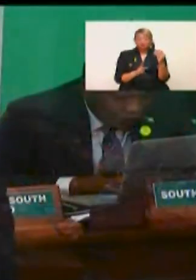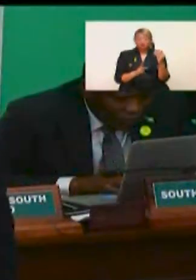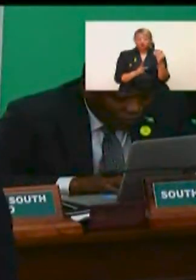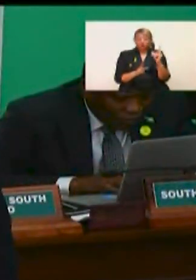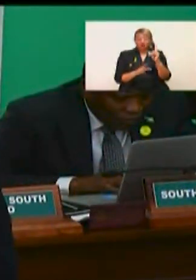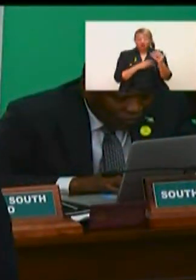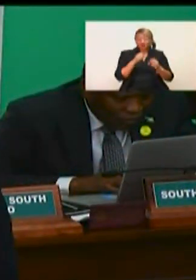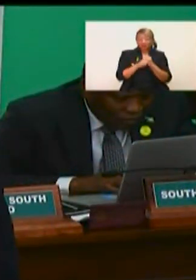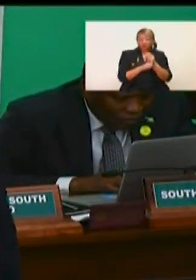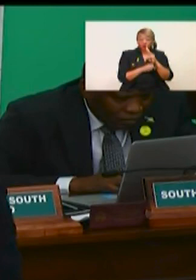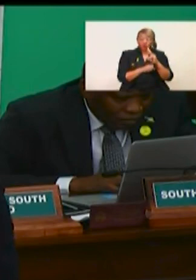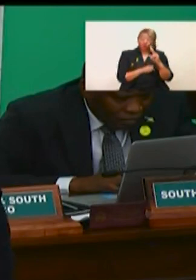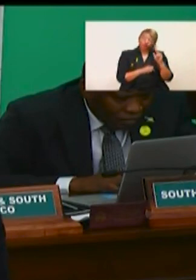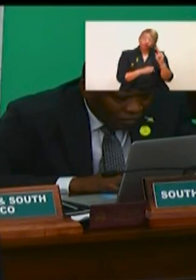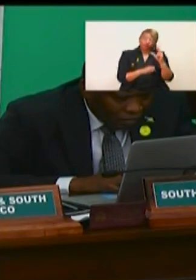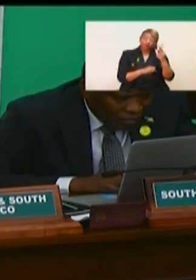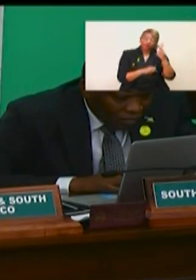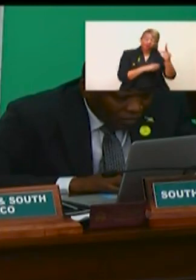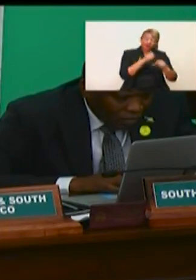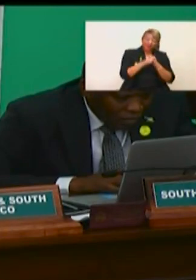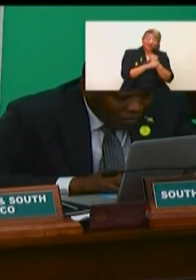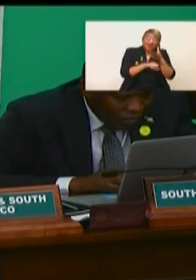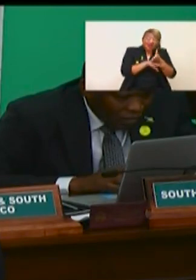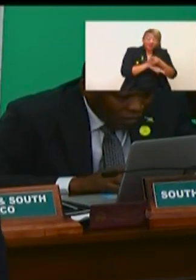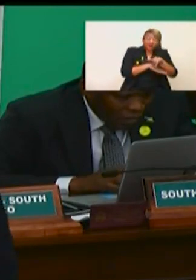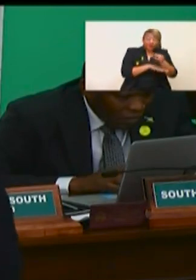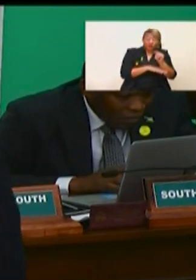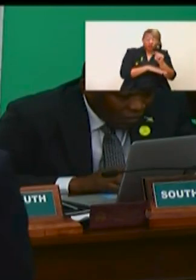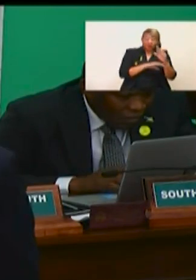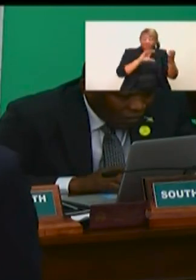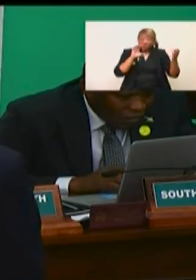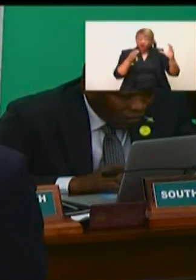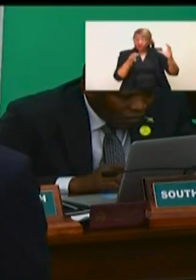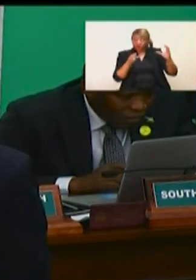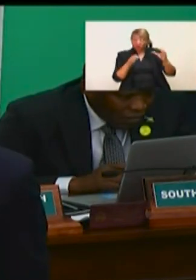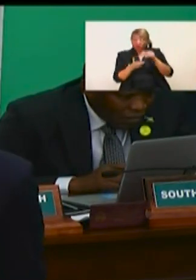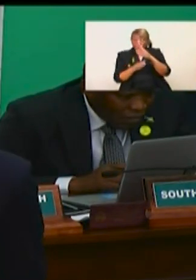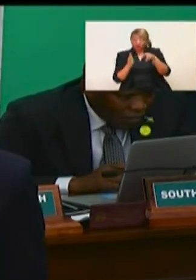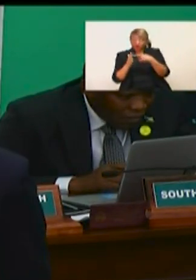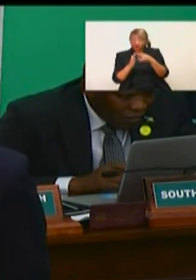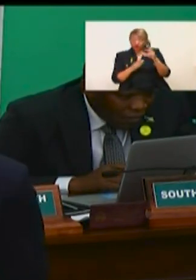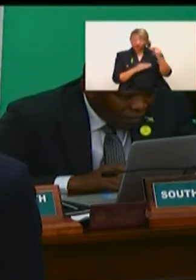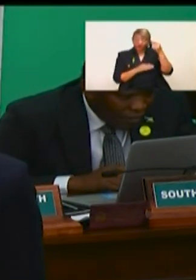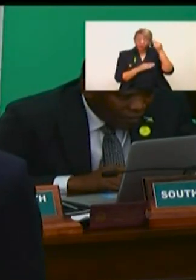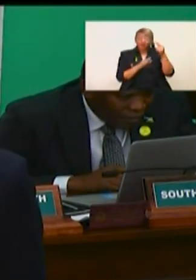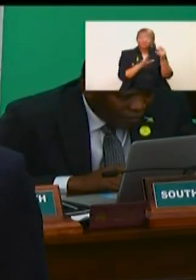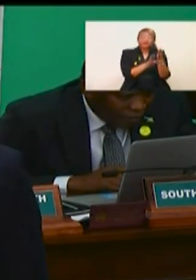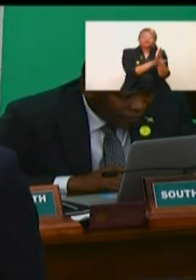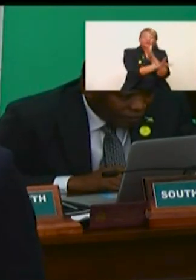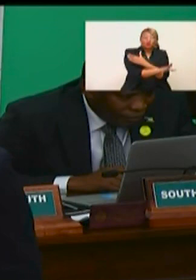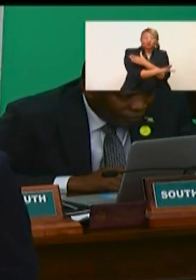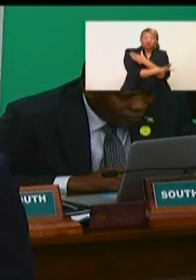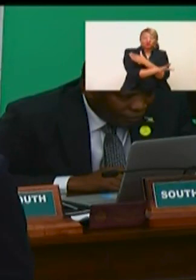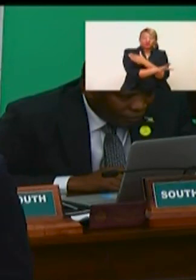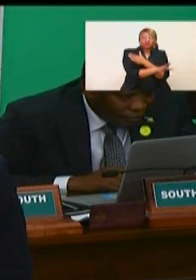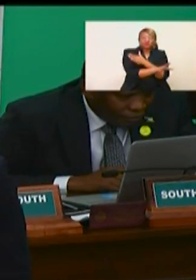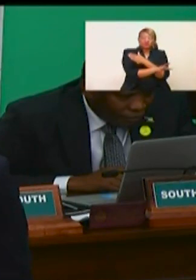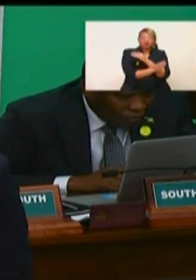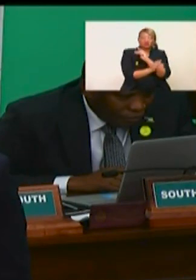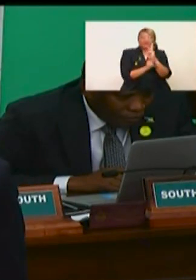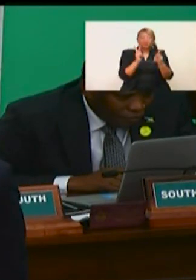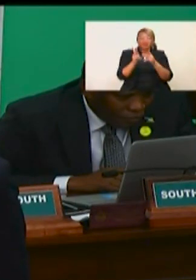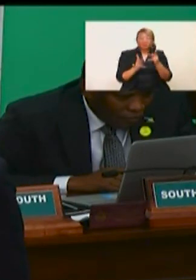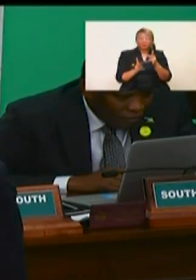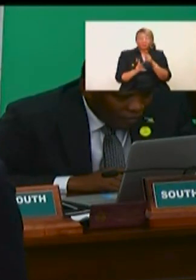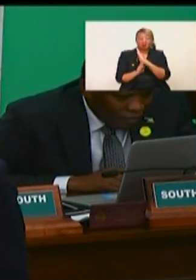one year, 2 year, 3 year after the port versus the revenue to the government before, and the revenue to Bahamian people.